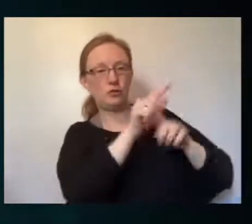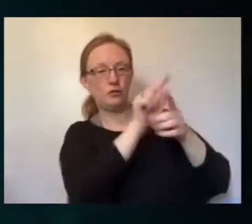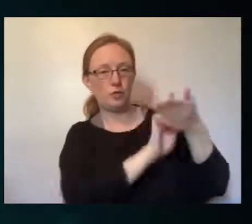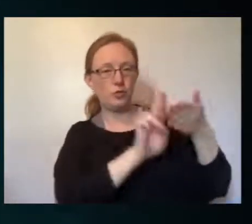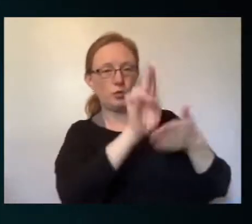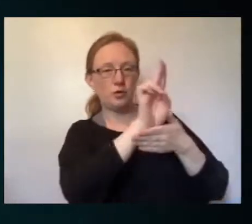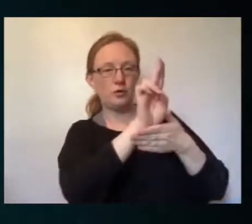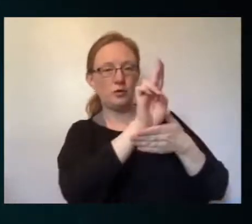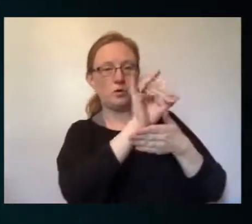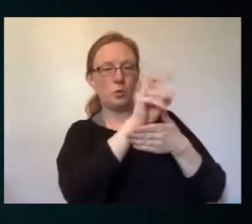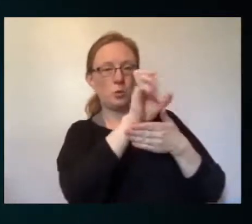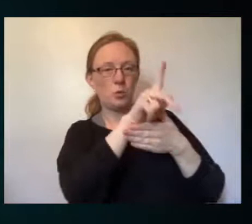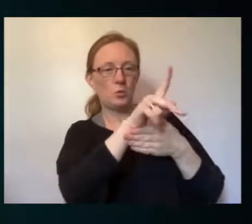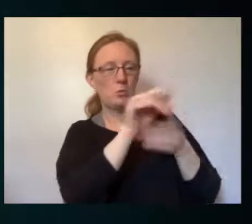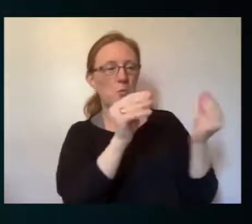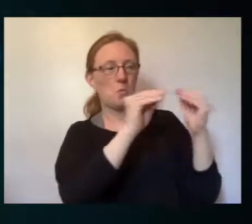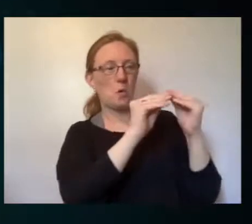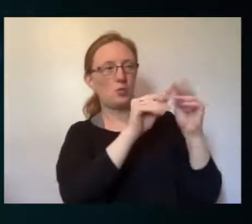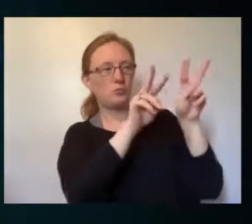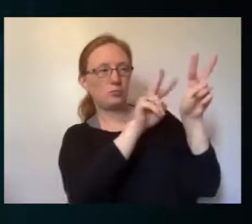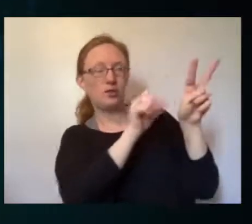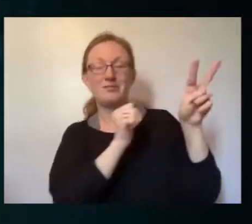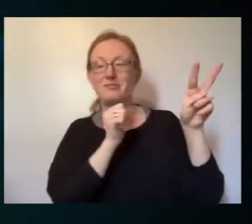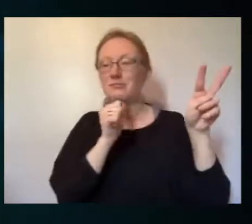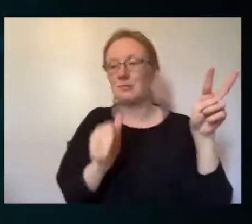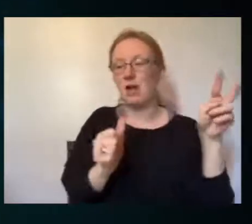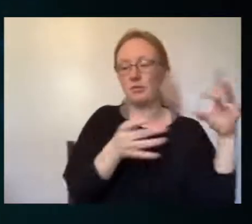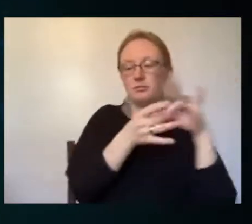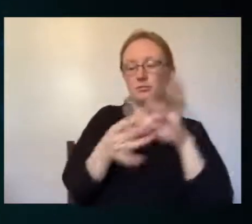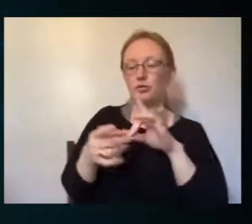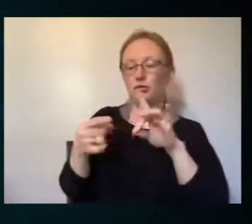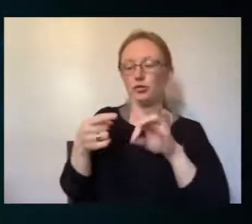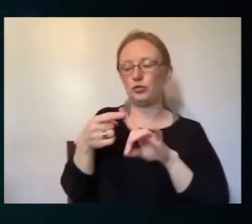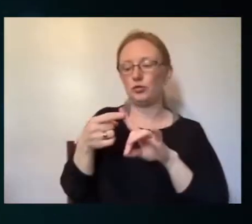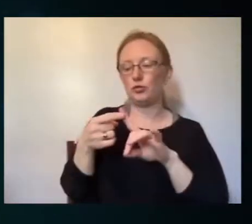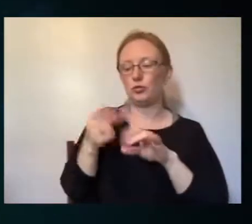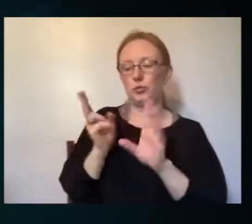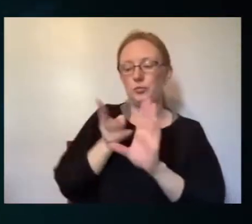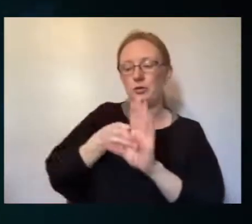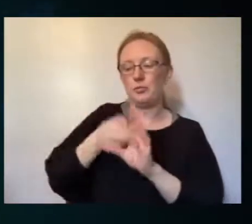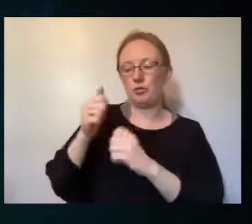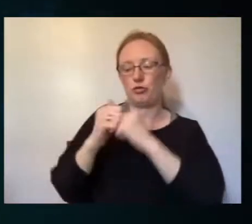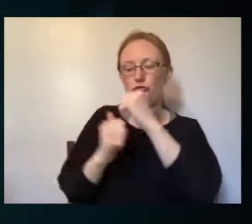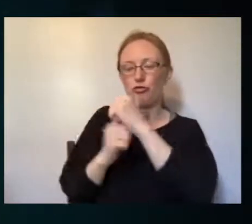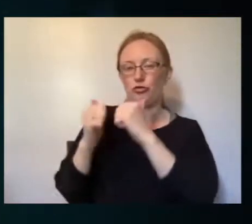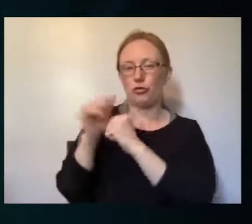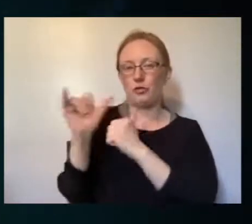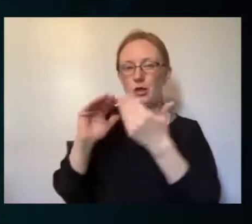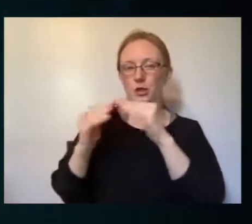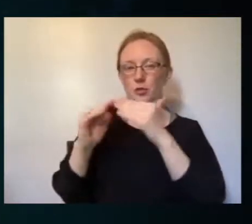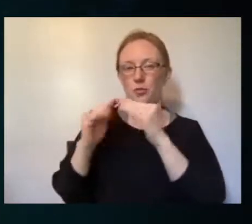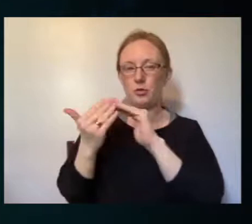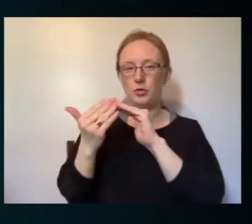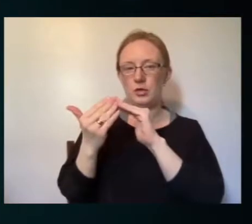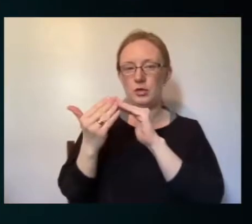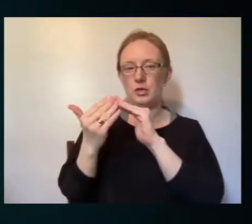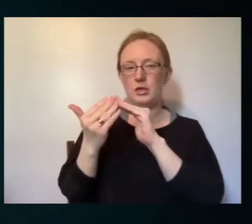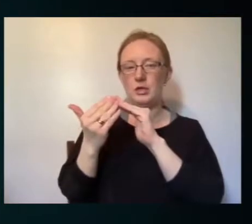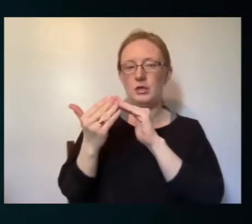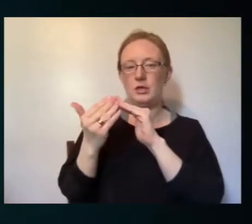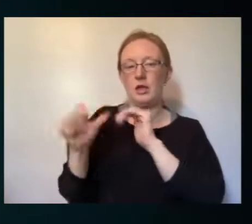and corporates more than, for instance, flatter participatory structures such as community grassroots or